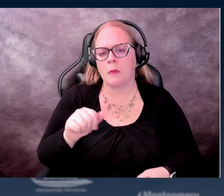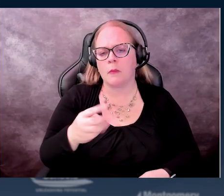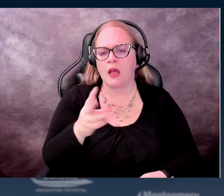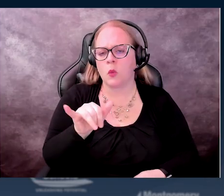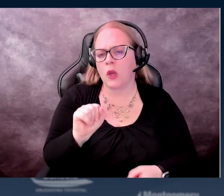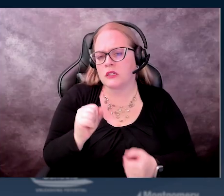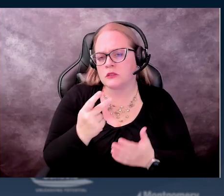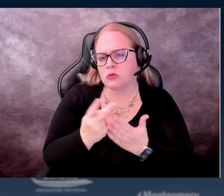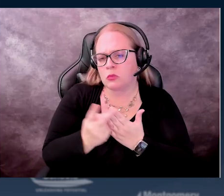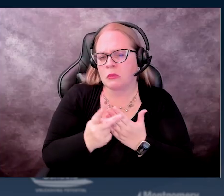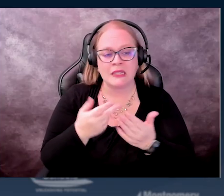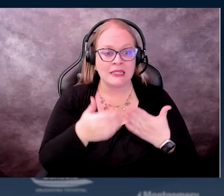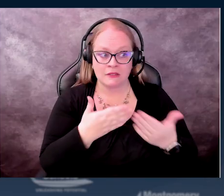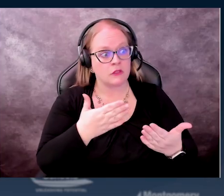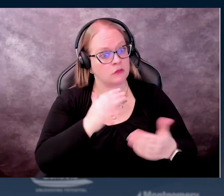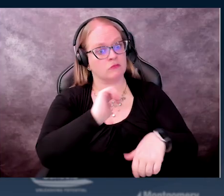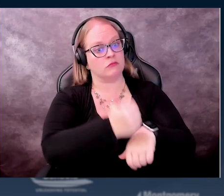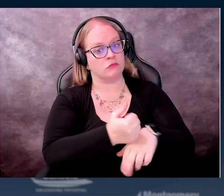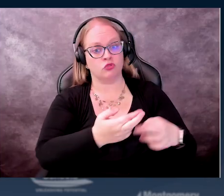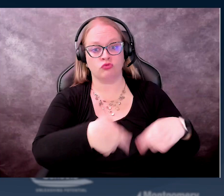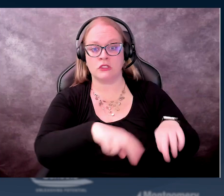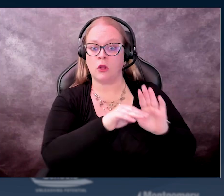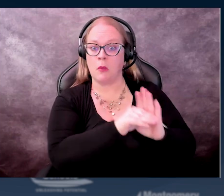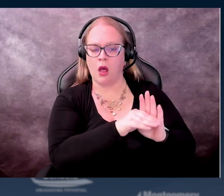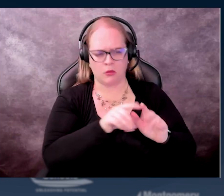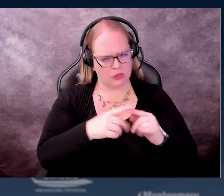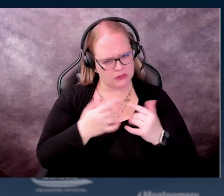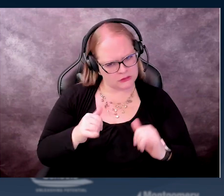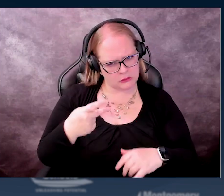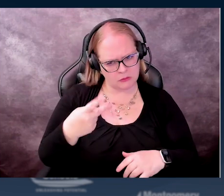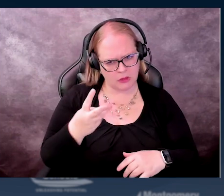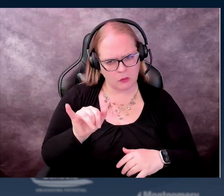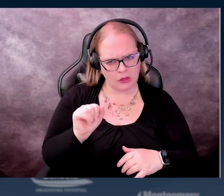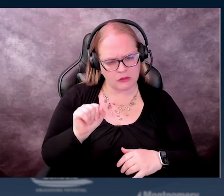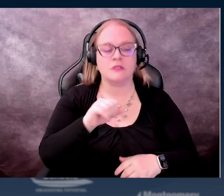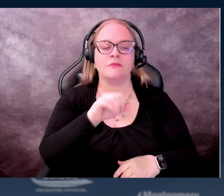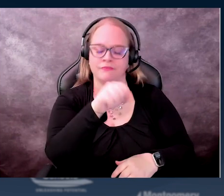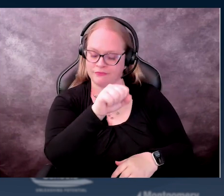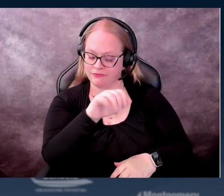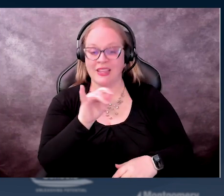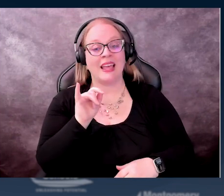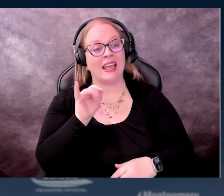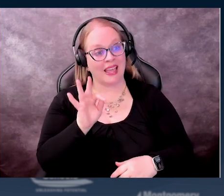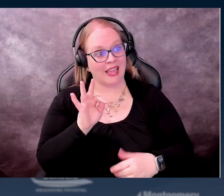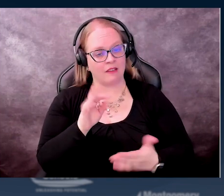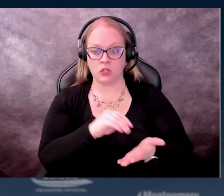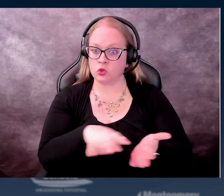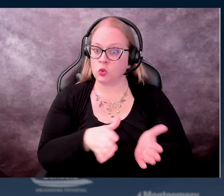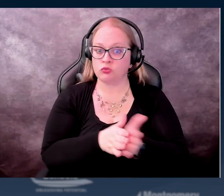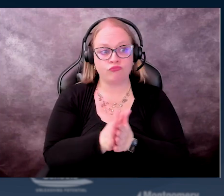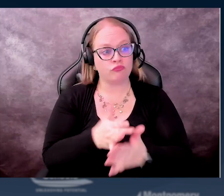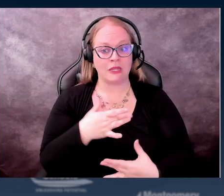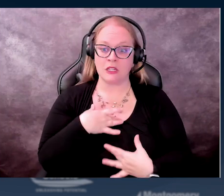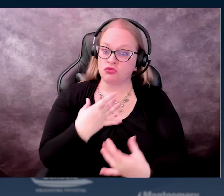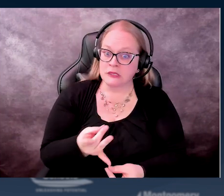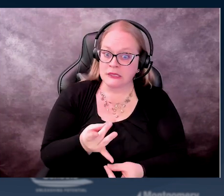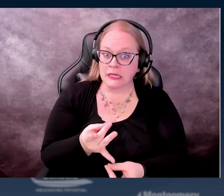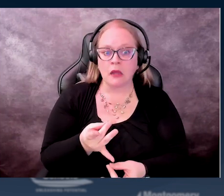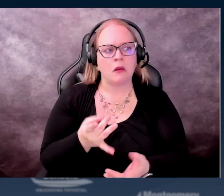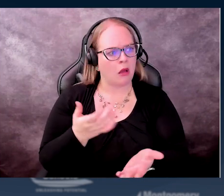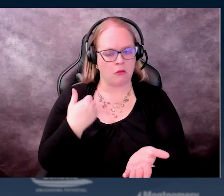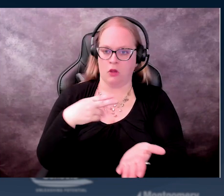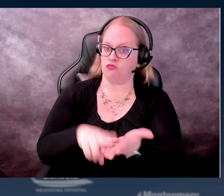may continue if they reflect student interest and impact by way of enrollment, completion, and